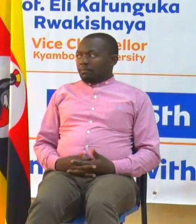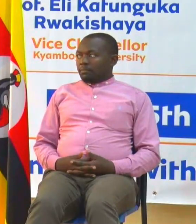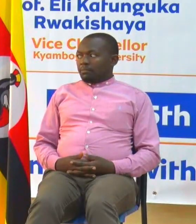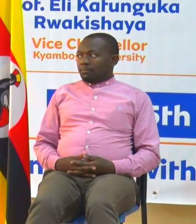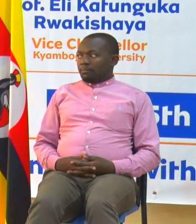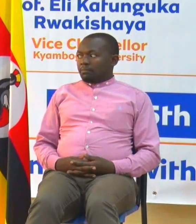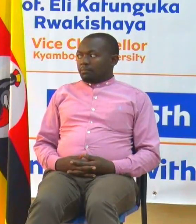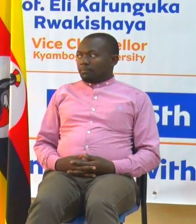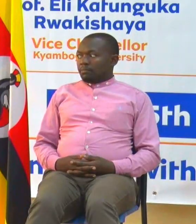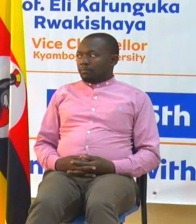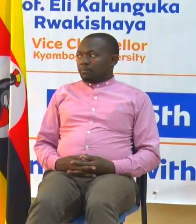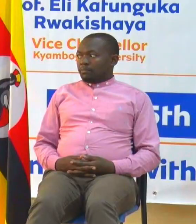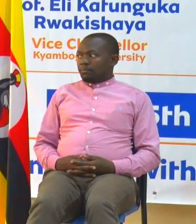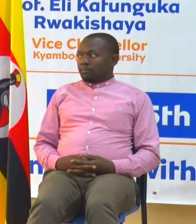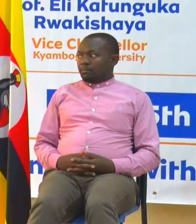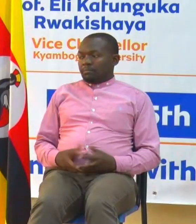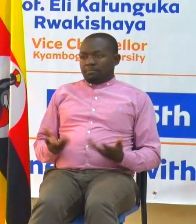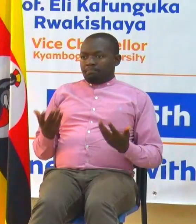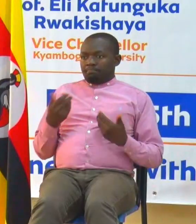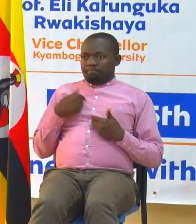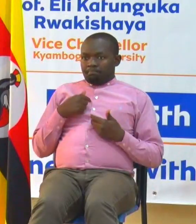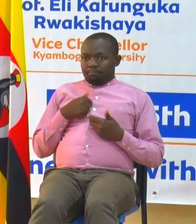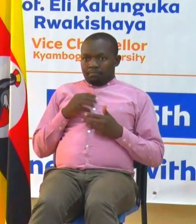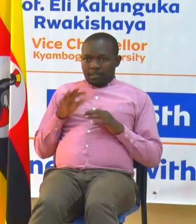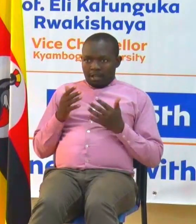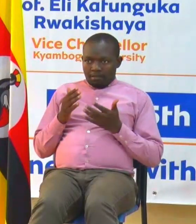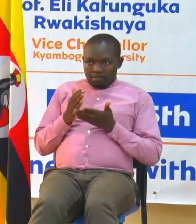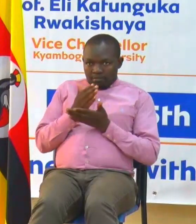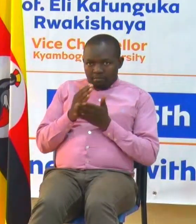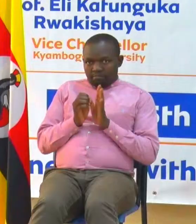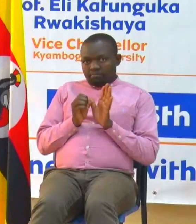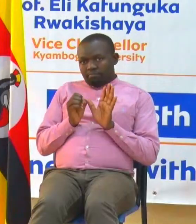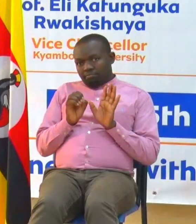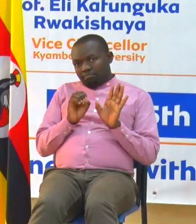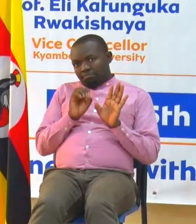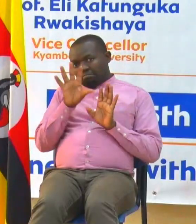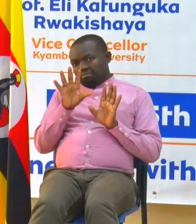I have no right to share it. Wait.